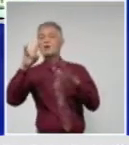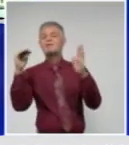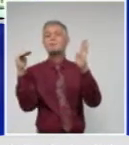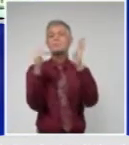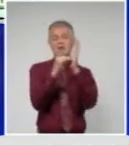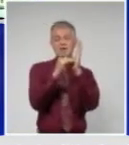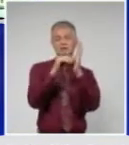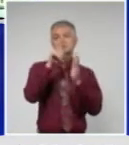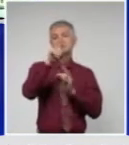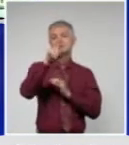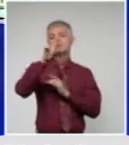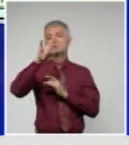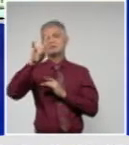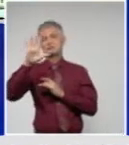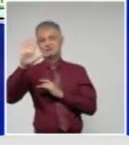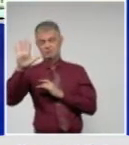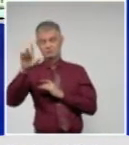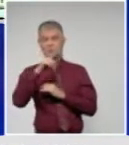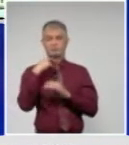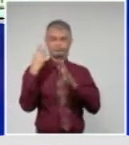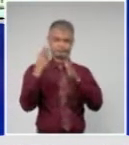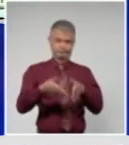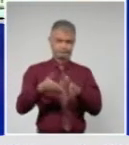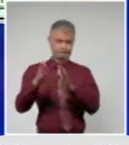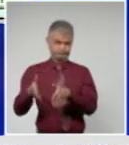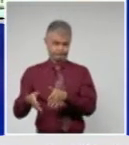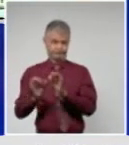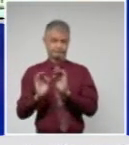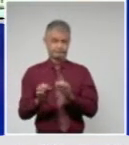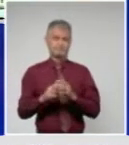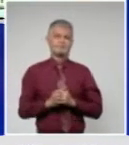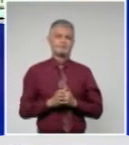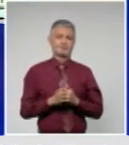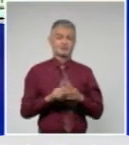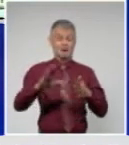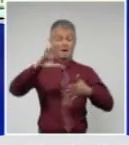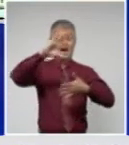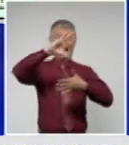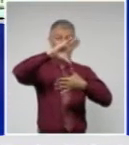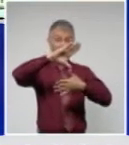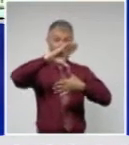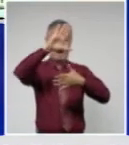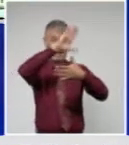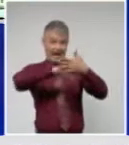135,793 fatalities. In 4th place is Russia with